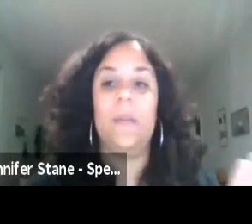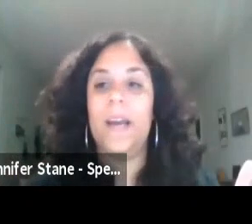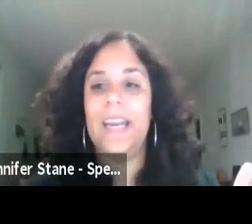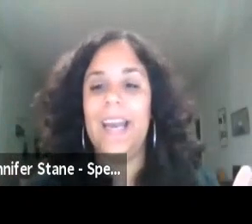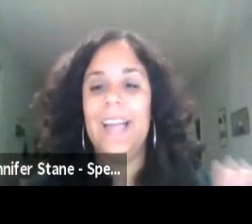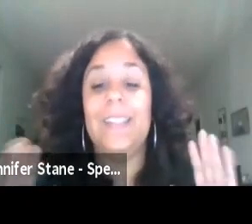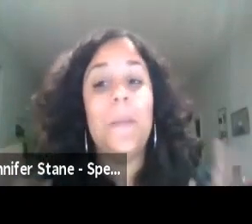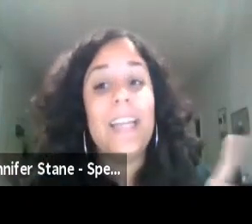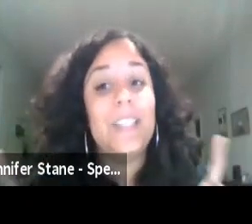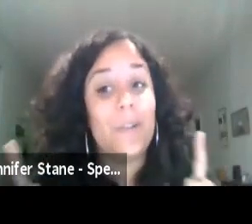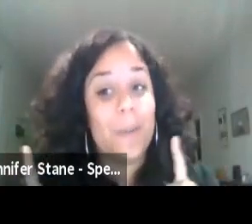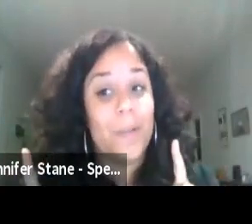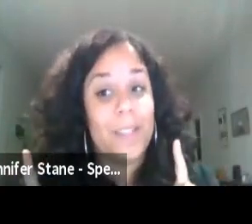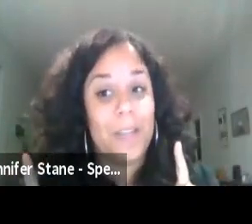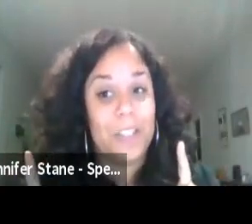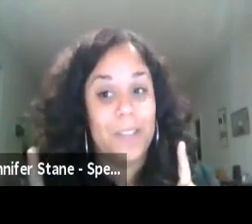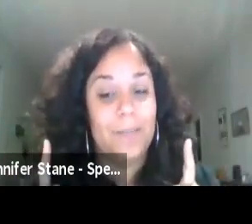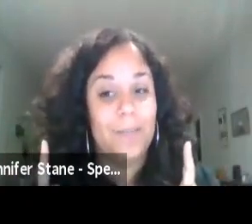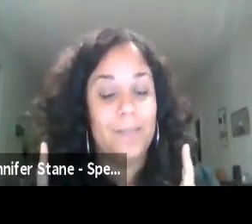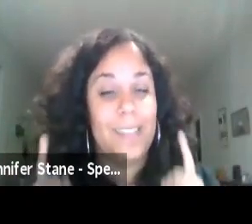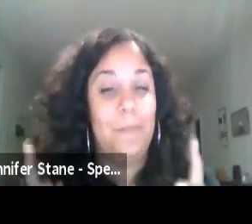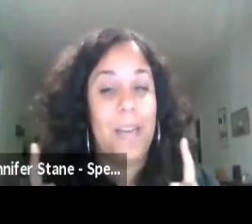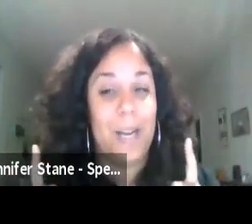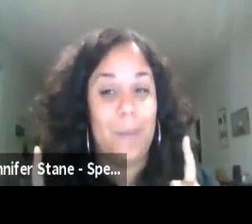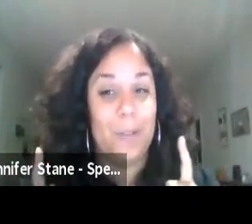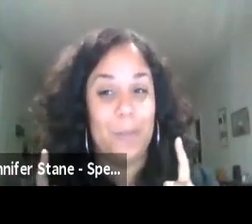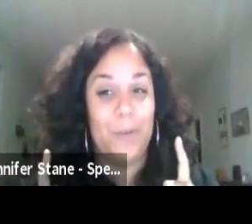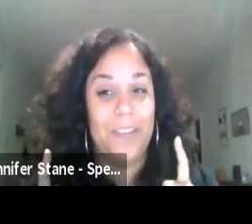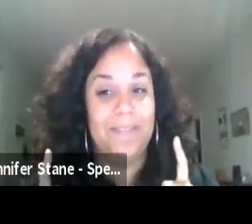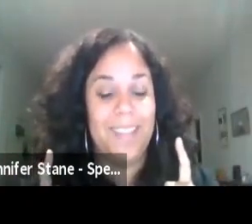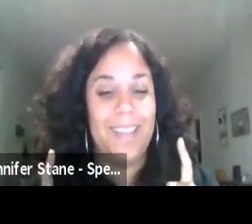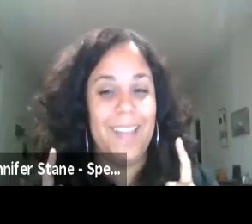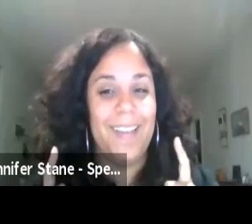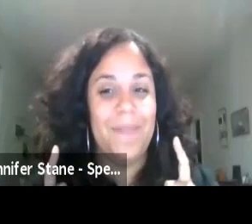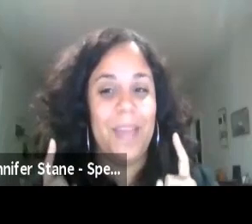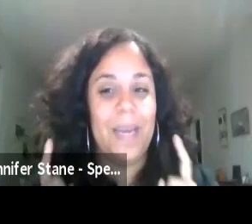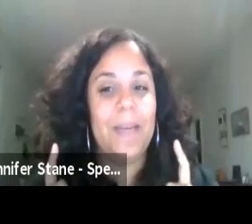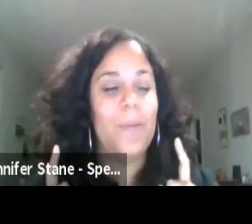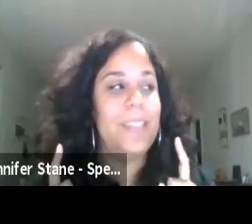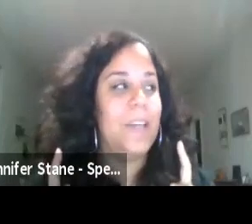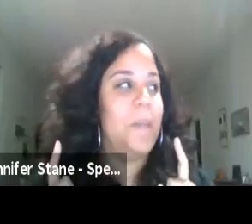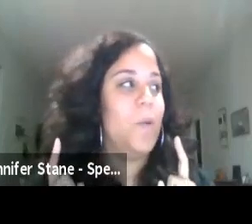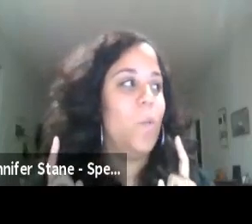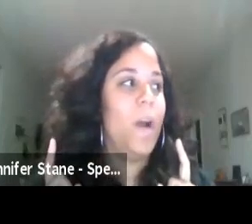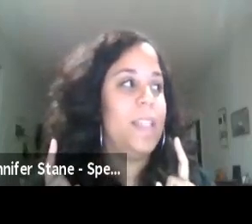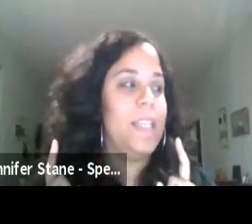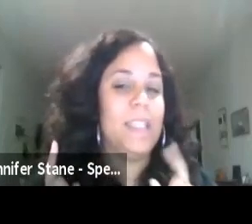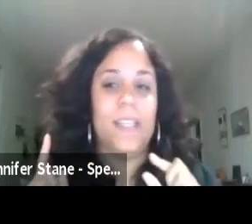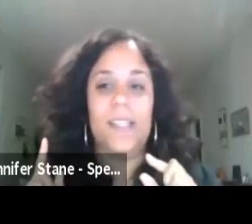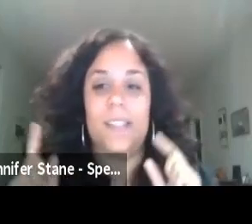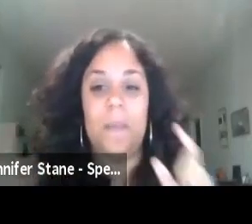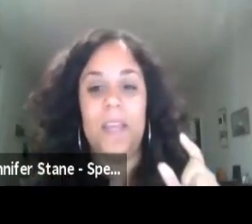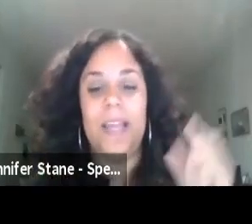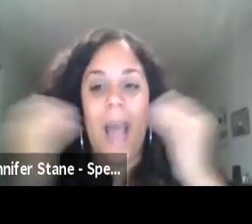Okay, anybody, somebody is going to remember this picture because it's been in a commercial before. Anybody want to tell me what